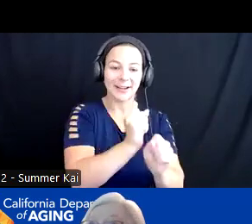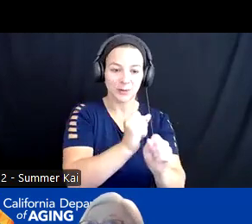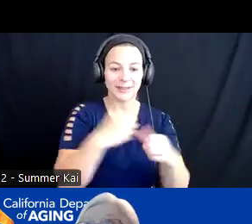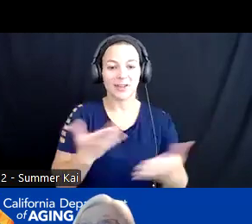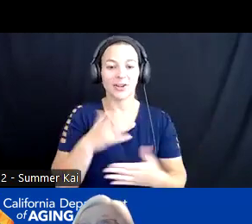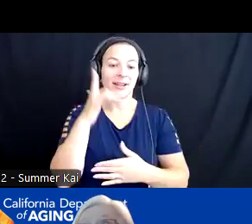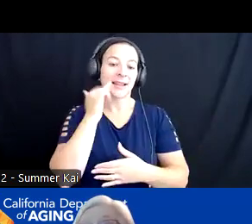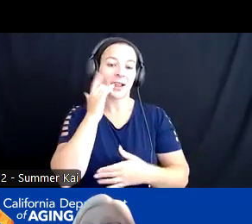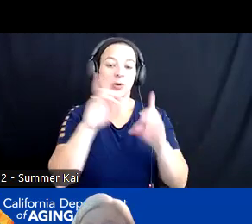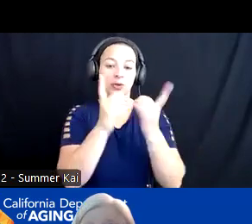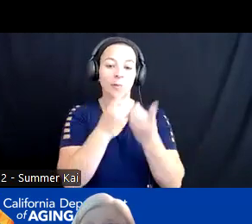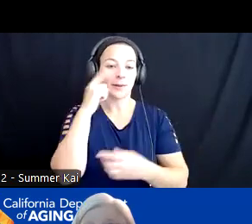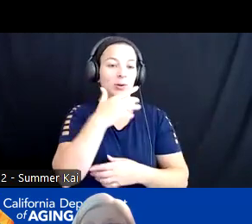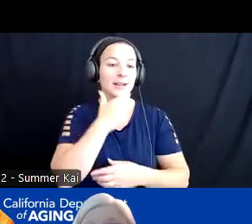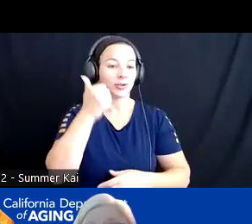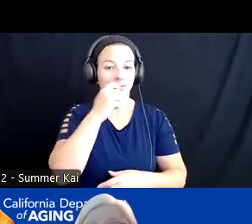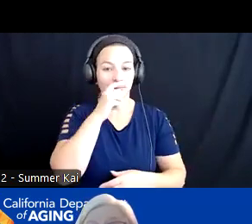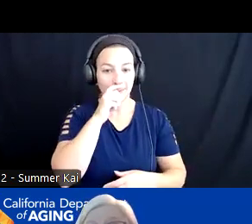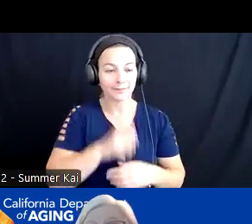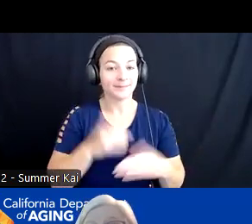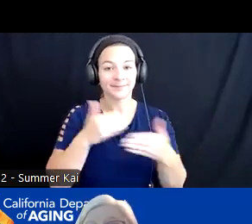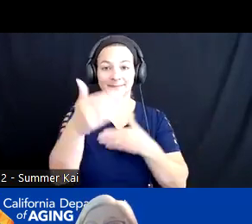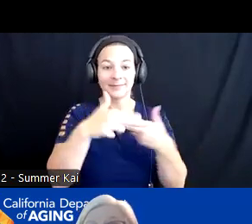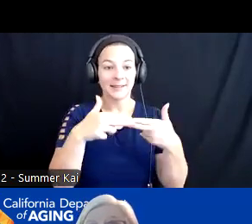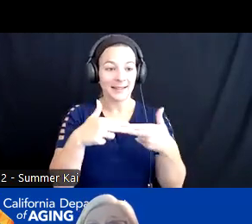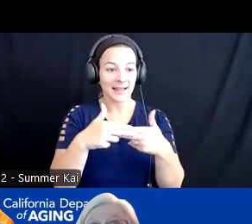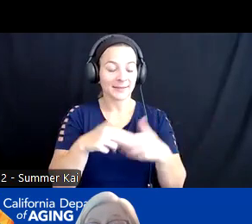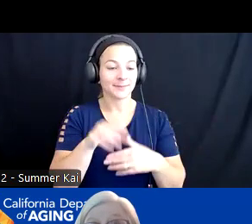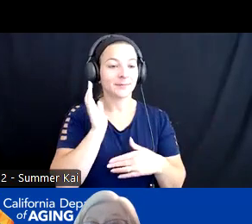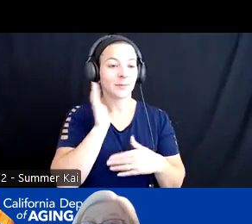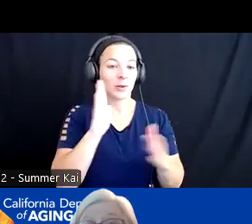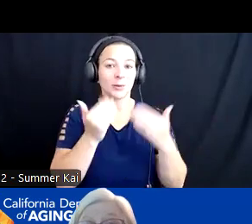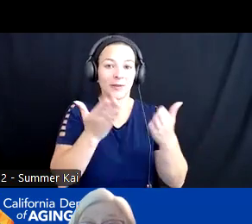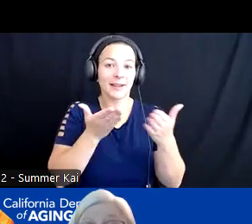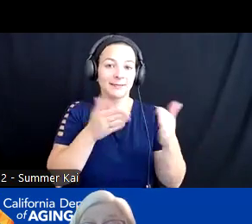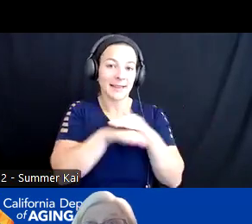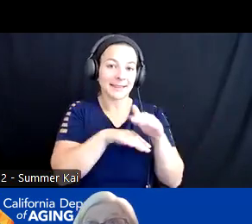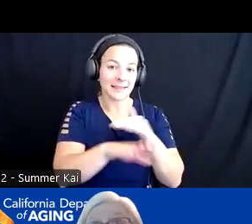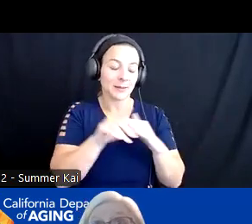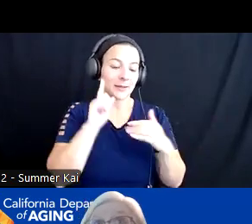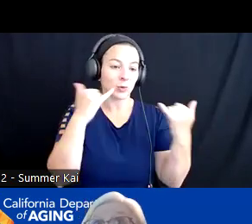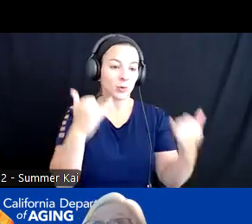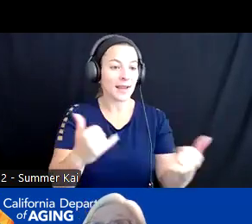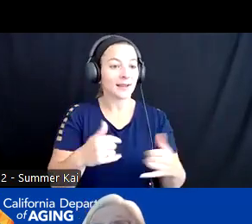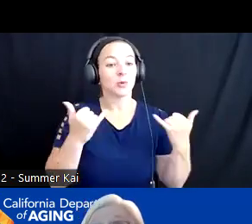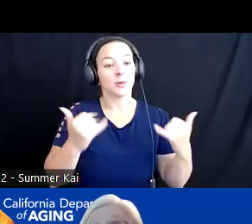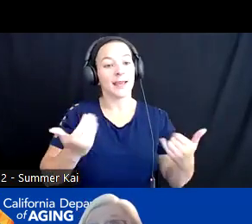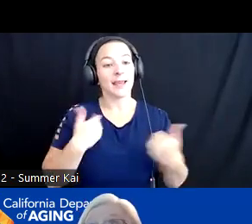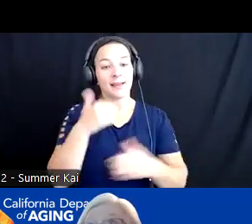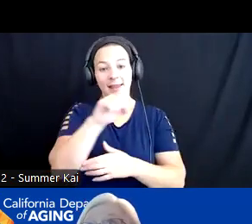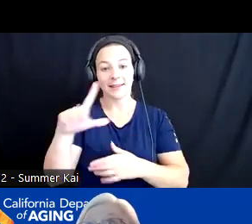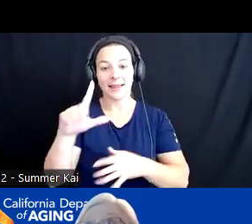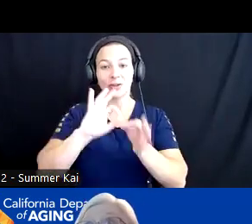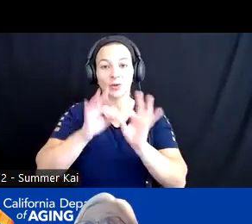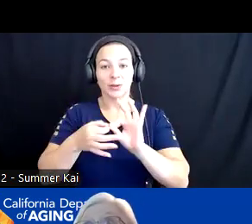CDA. Next slide. Want to talk about our accessibility functions. Today we have American Sign